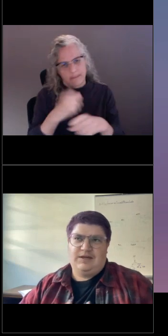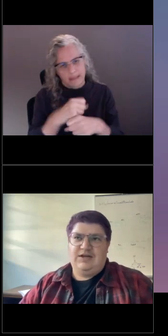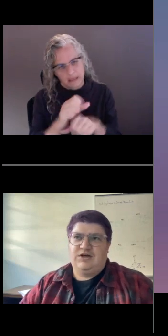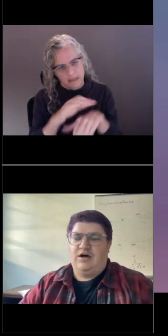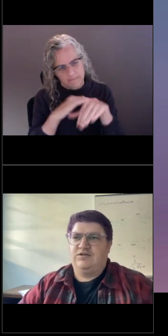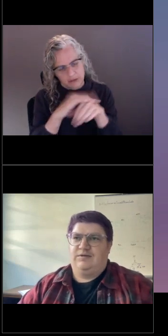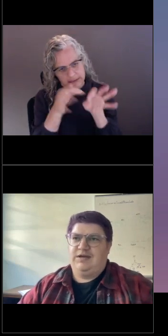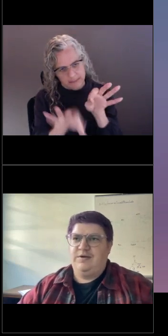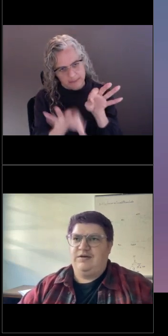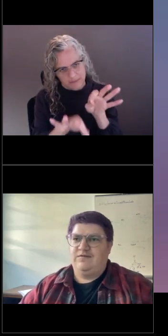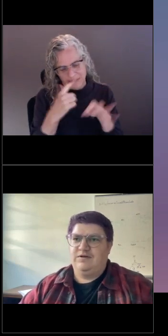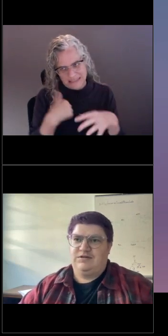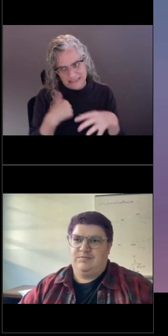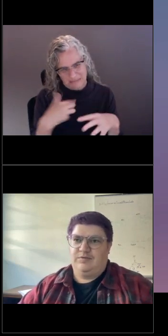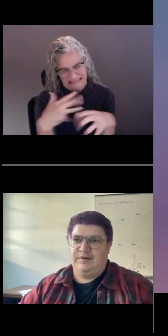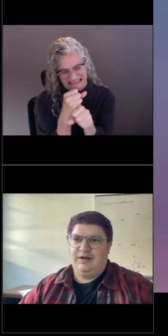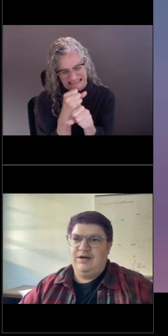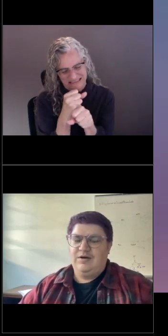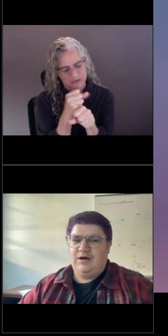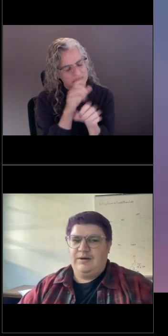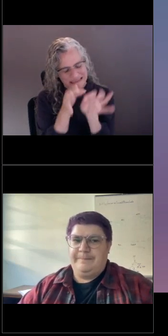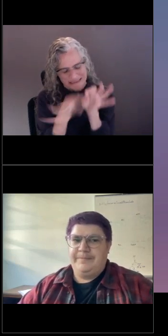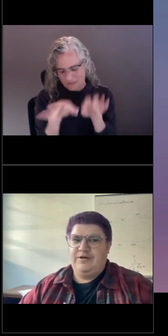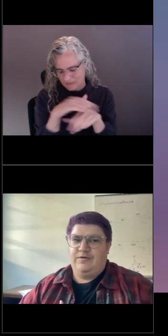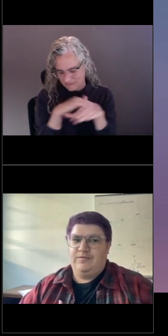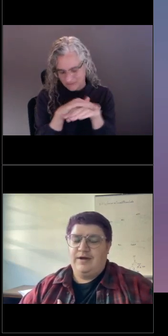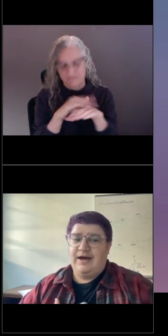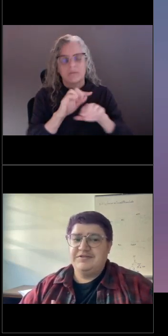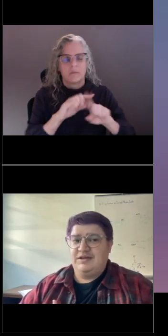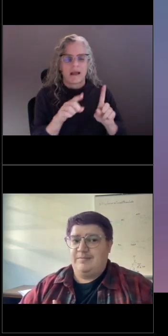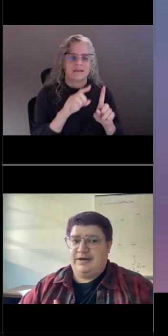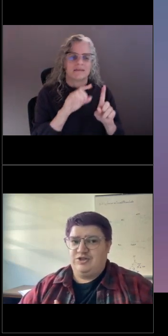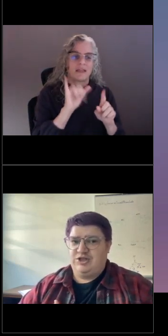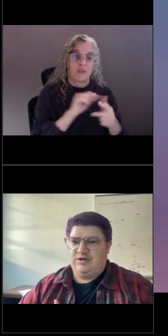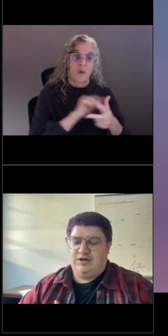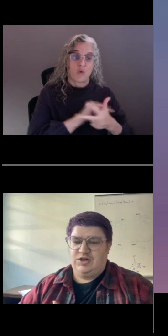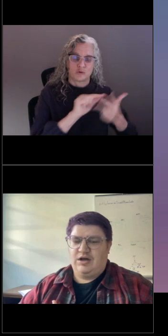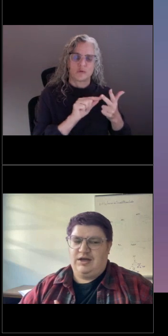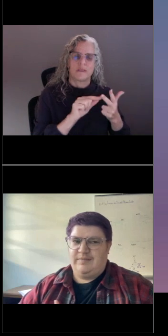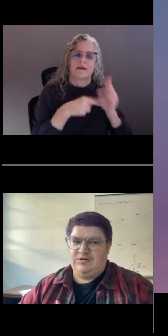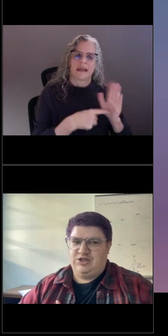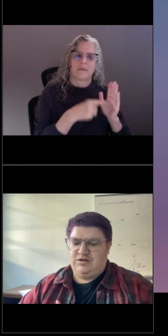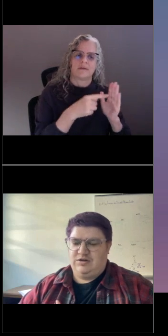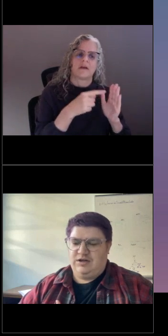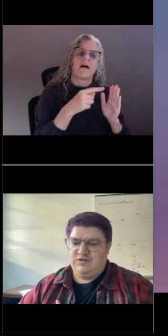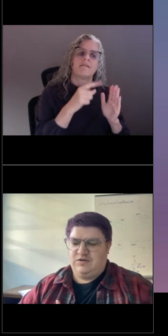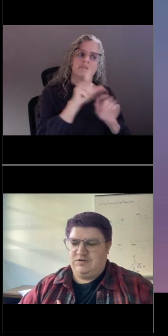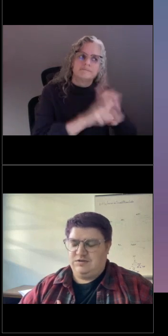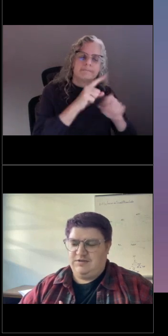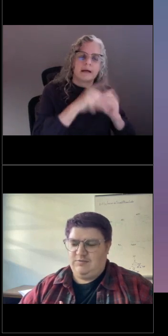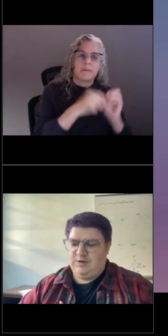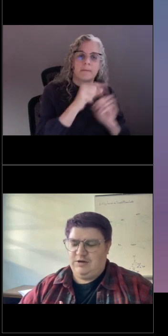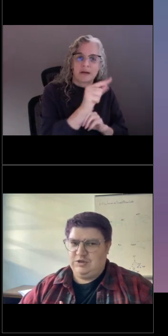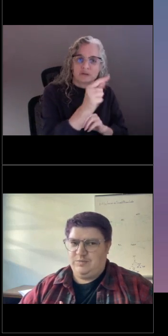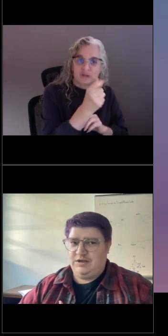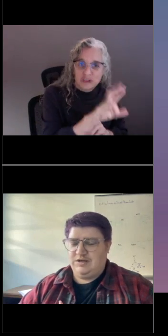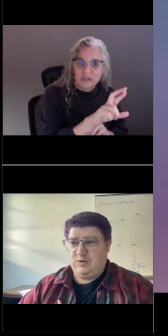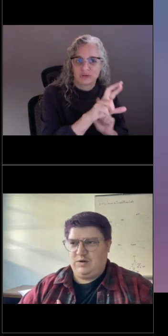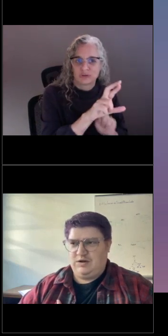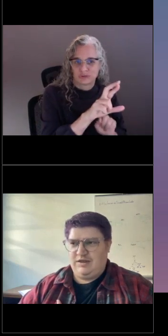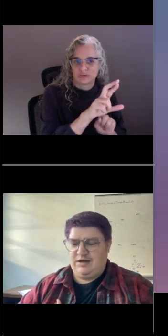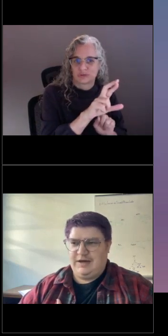very mini talk, so I'm keeping it very simple. But, you know, asking about gender and talking about gender is also something we want to